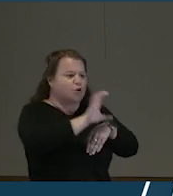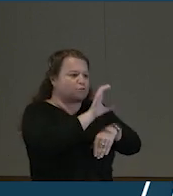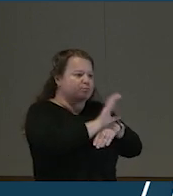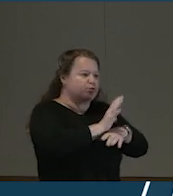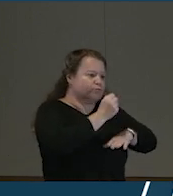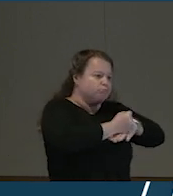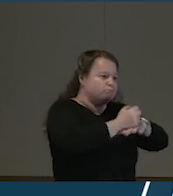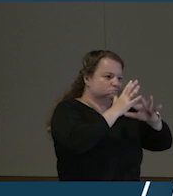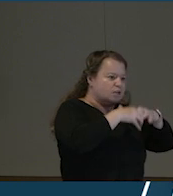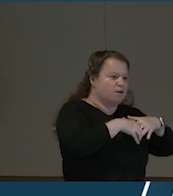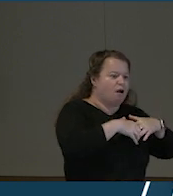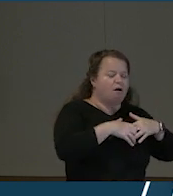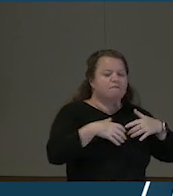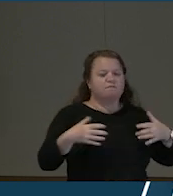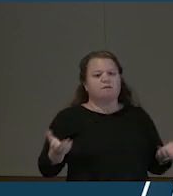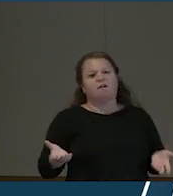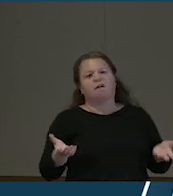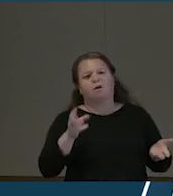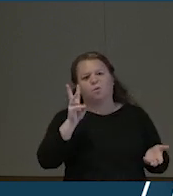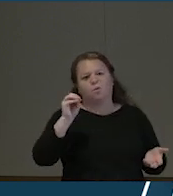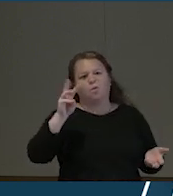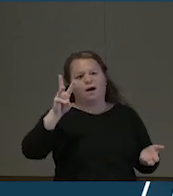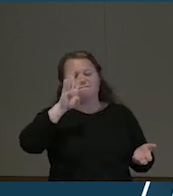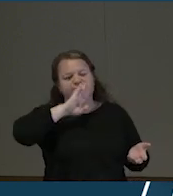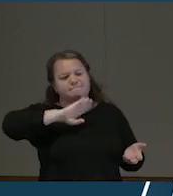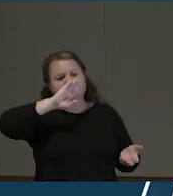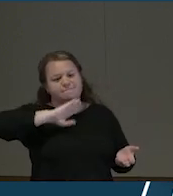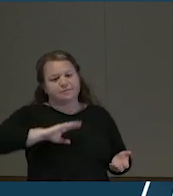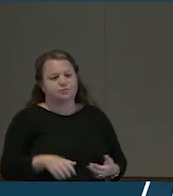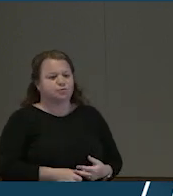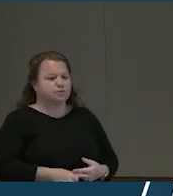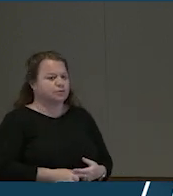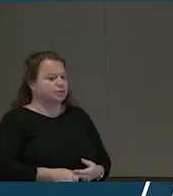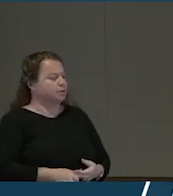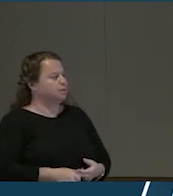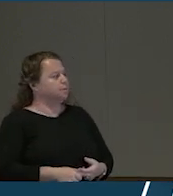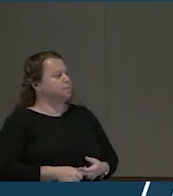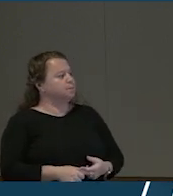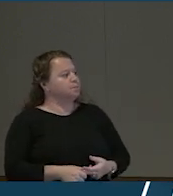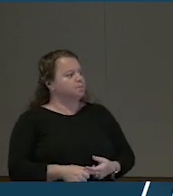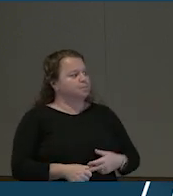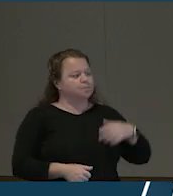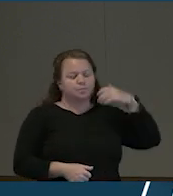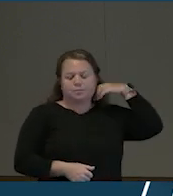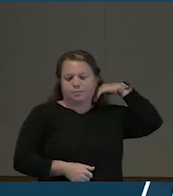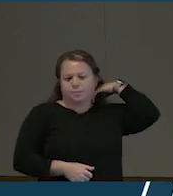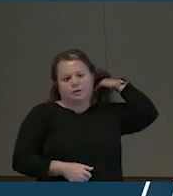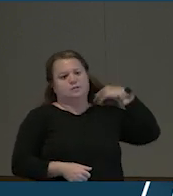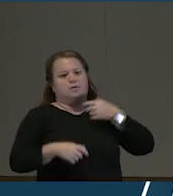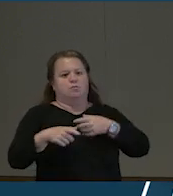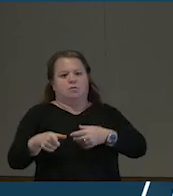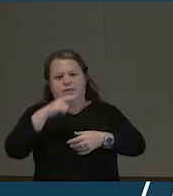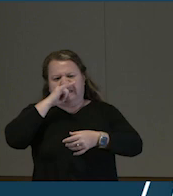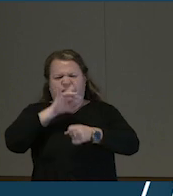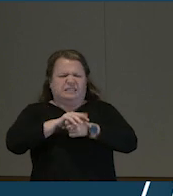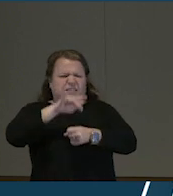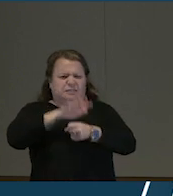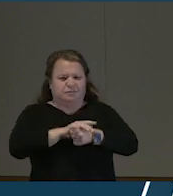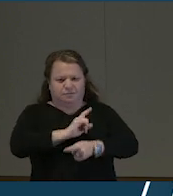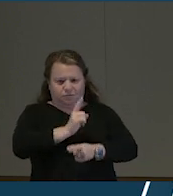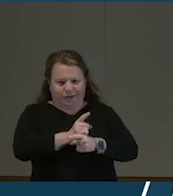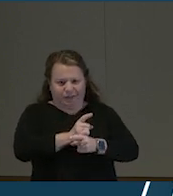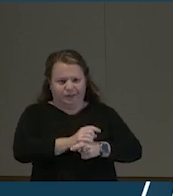off? Wow, that's frustrating. So you can understand why those tantrums happen,